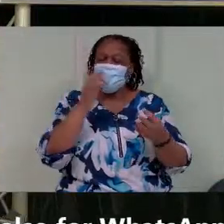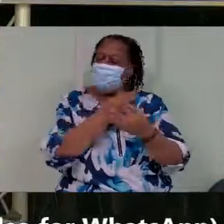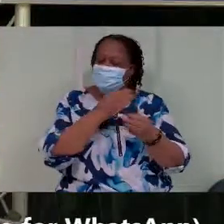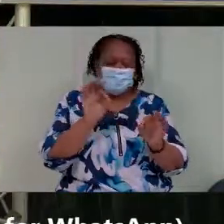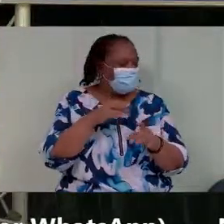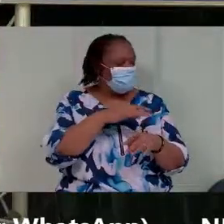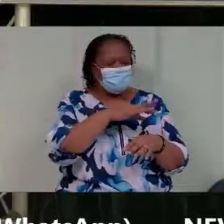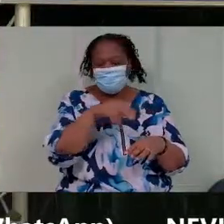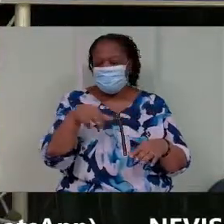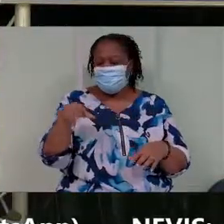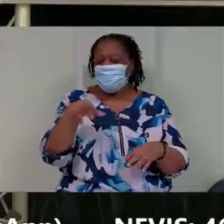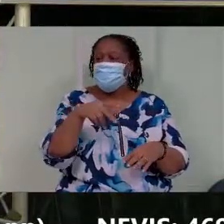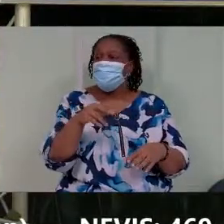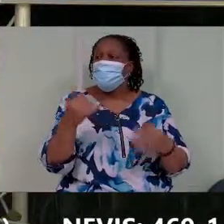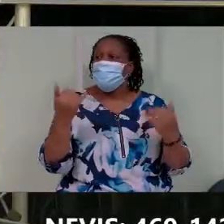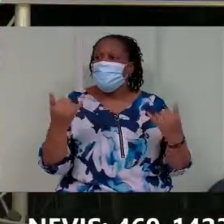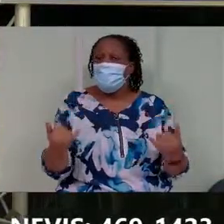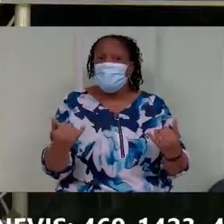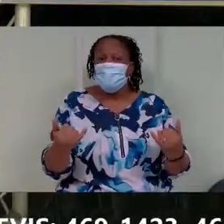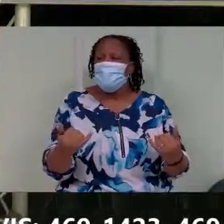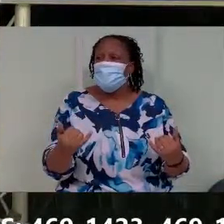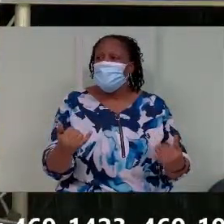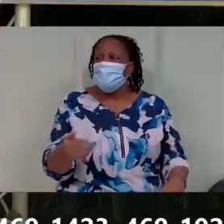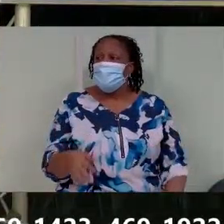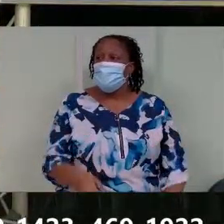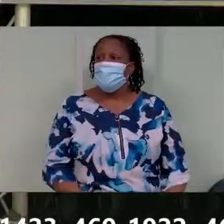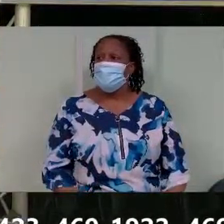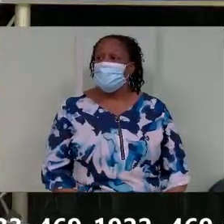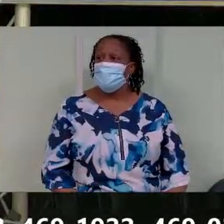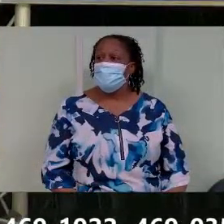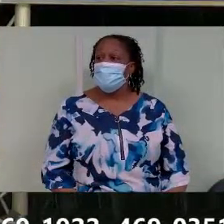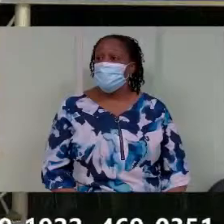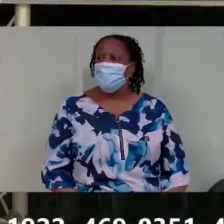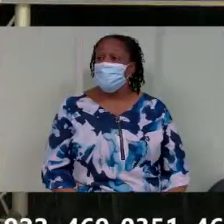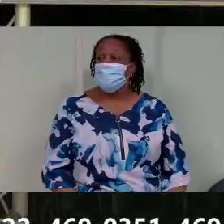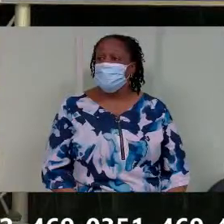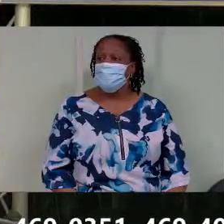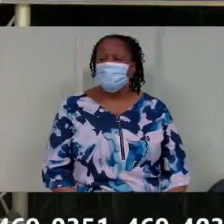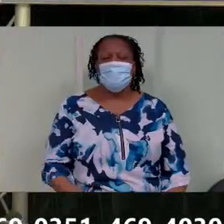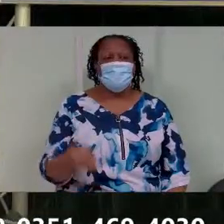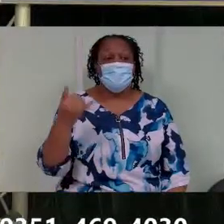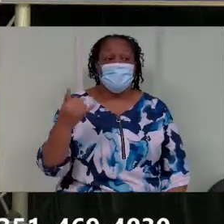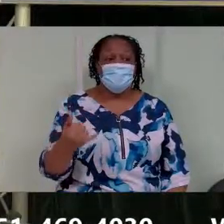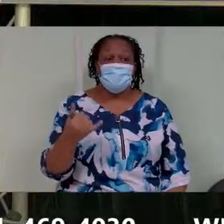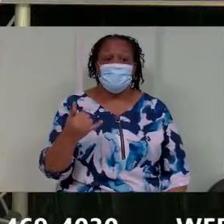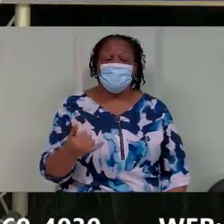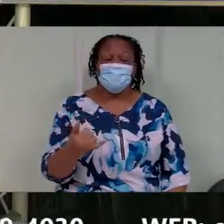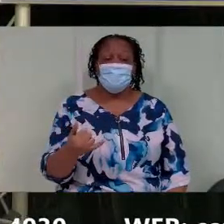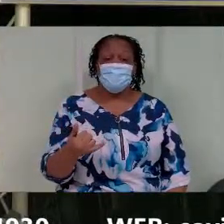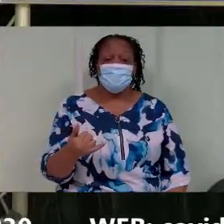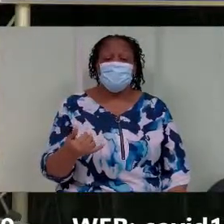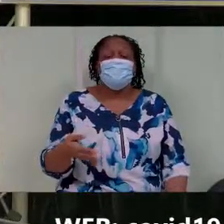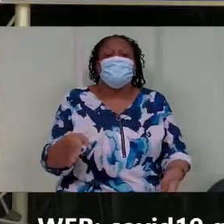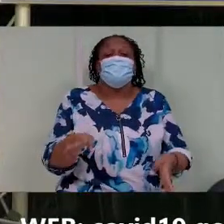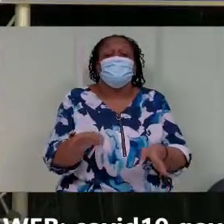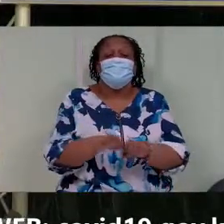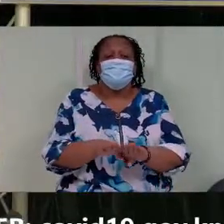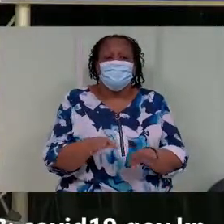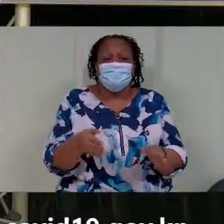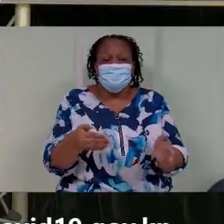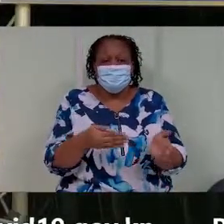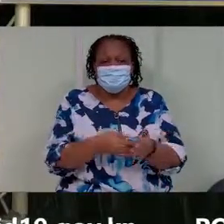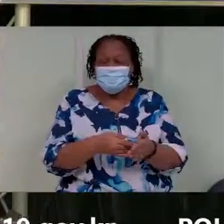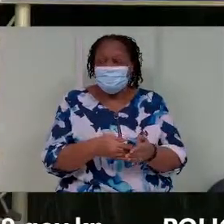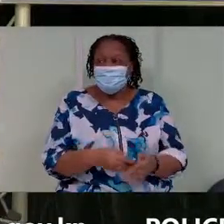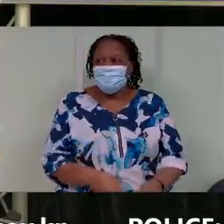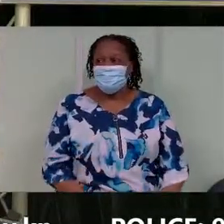However, today, the Turks and Caicos Islands have actually increased their curfews. They had to immediately